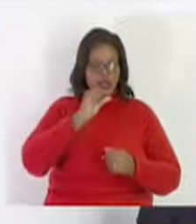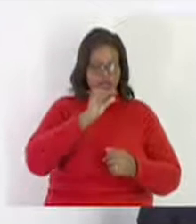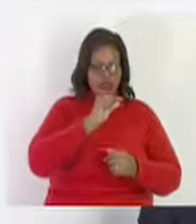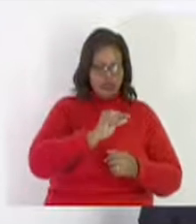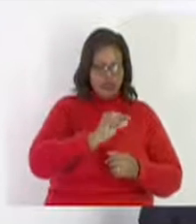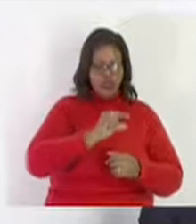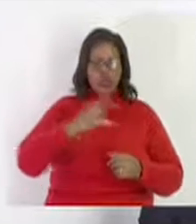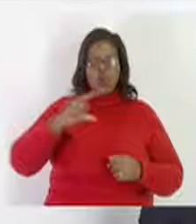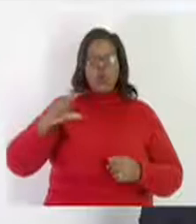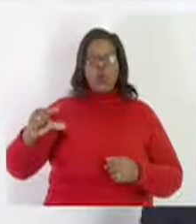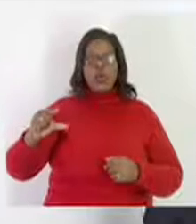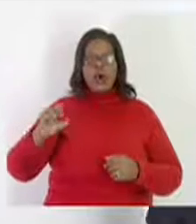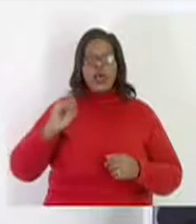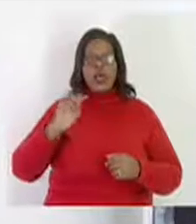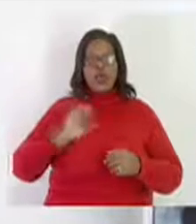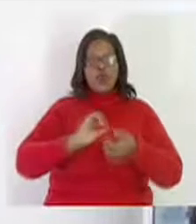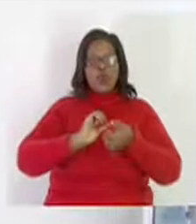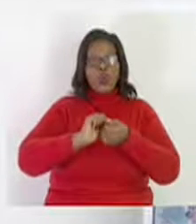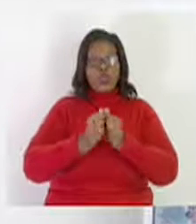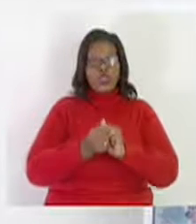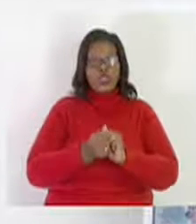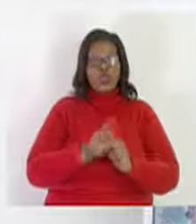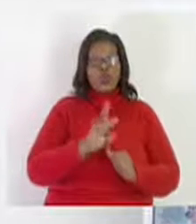take that back to descending order,